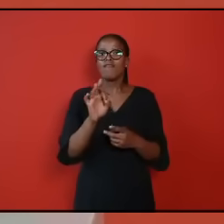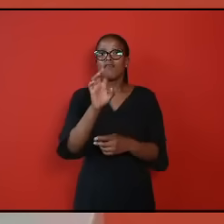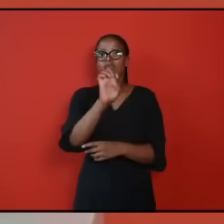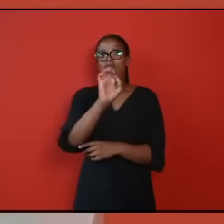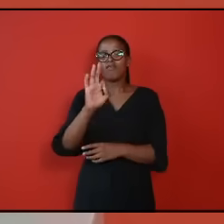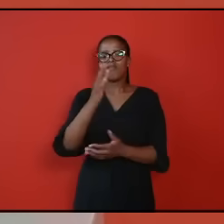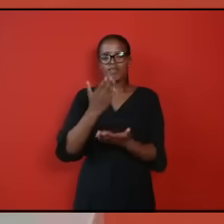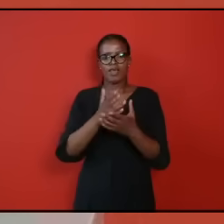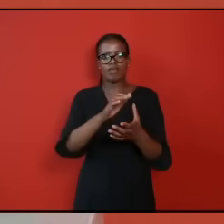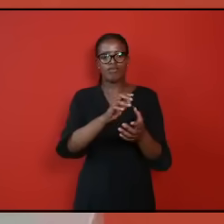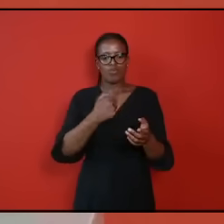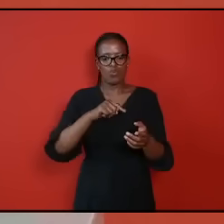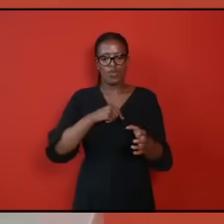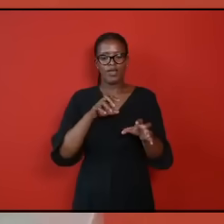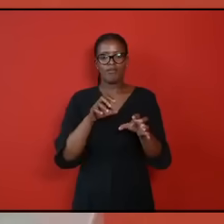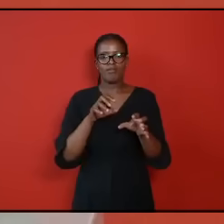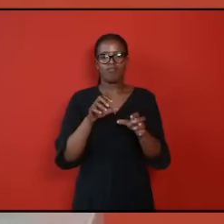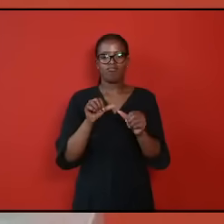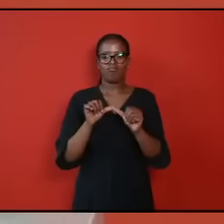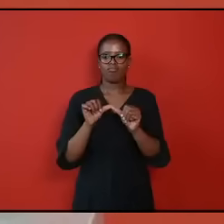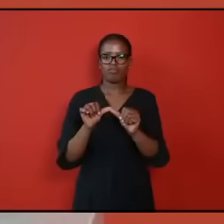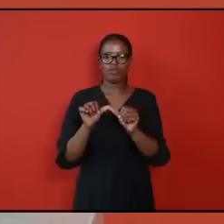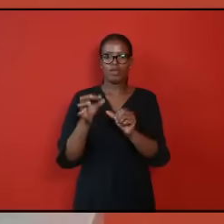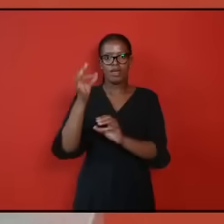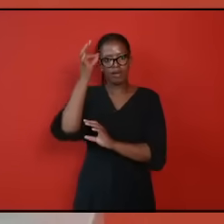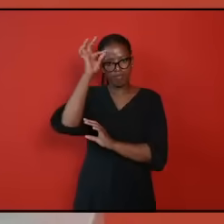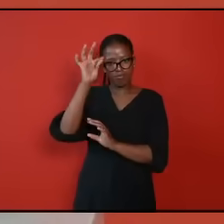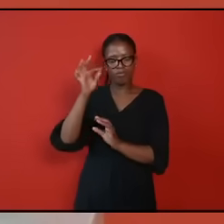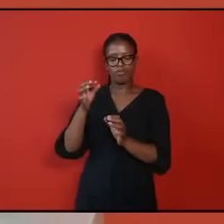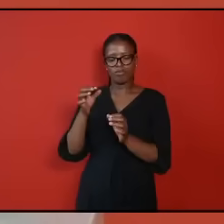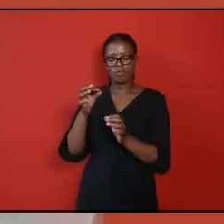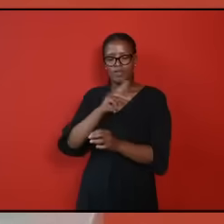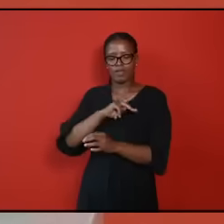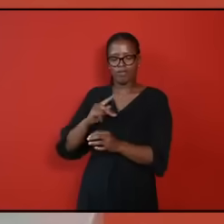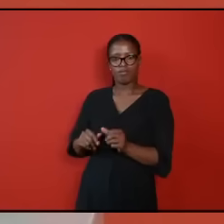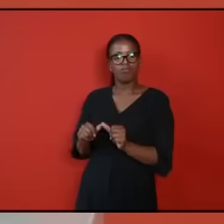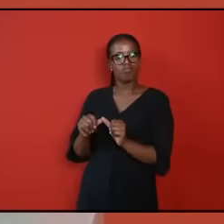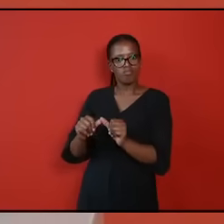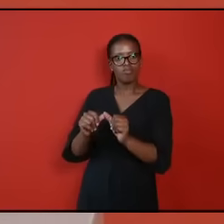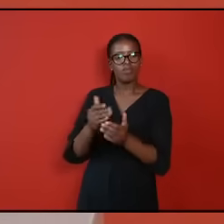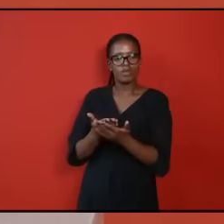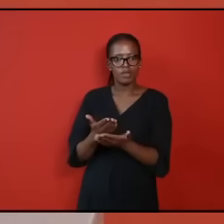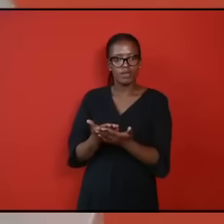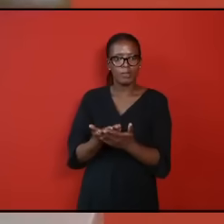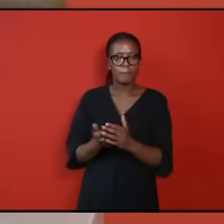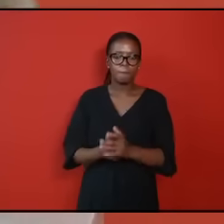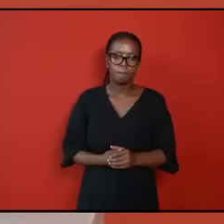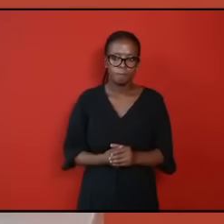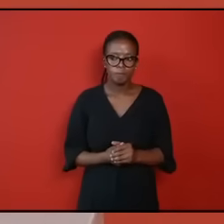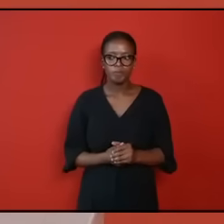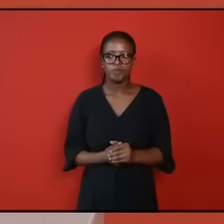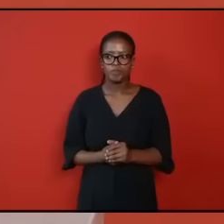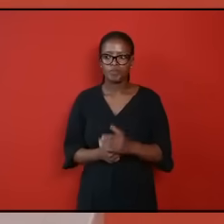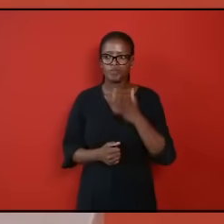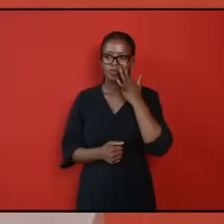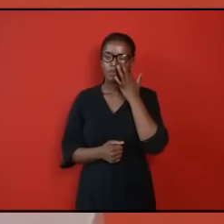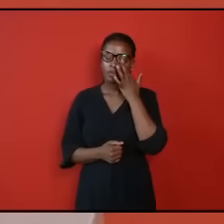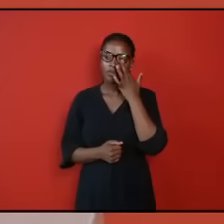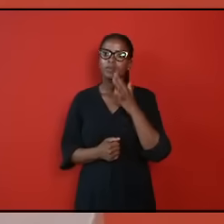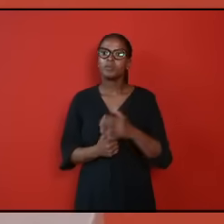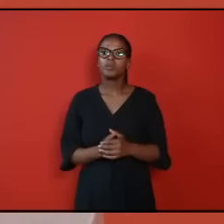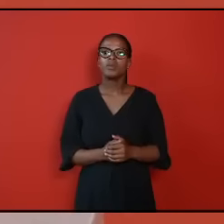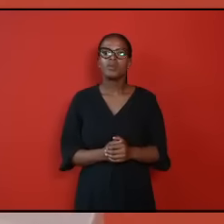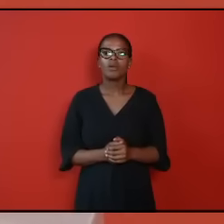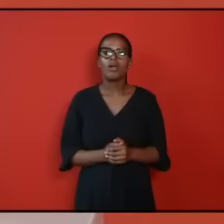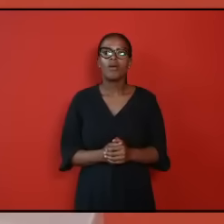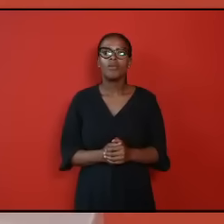The last point I want to make, which I don't know, the youth command cases we're unable to give